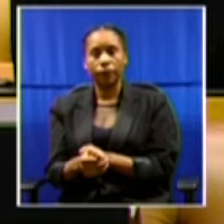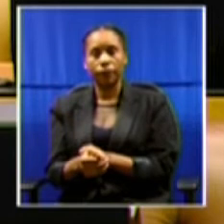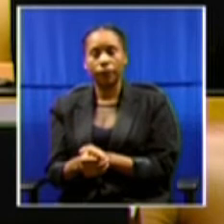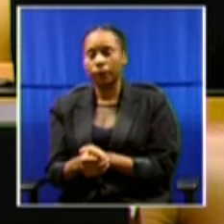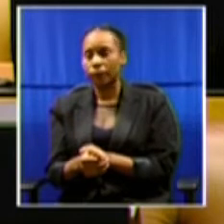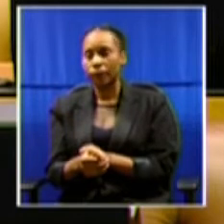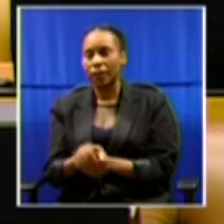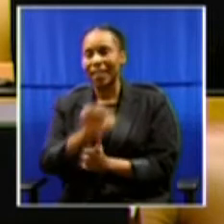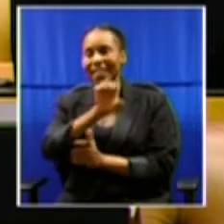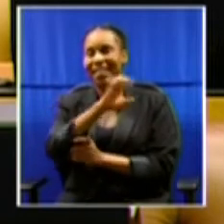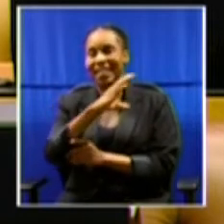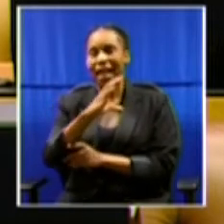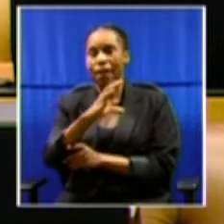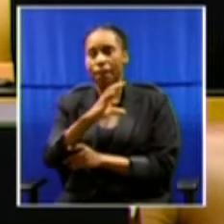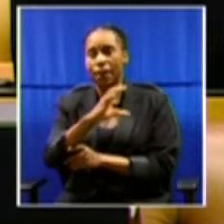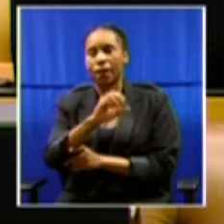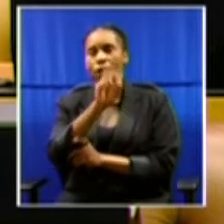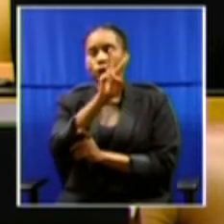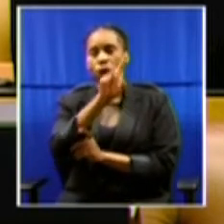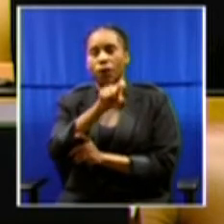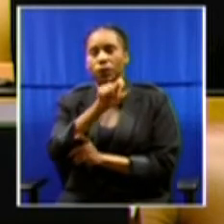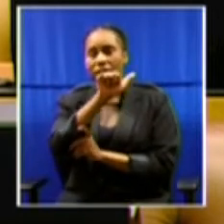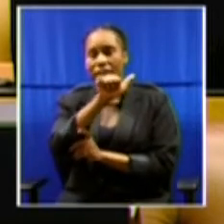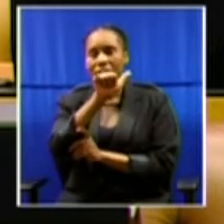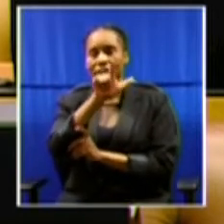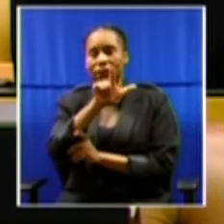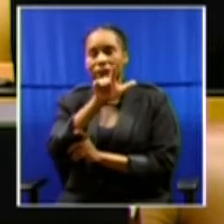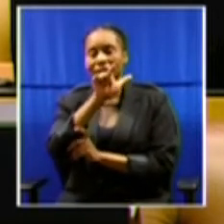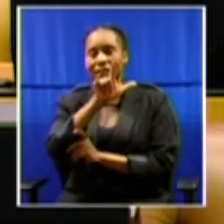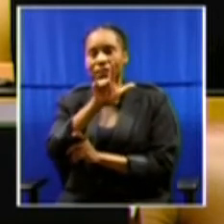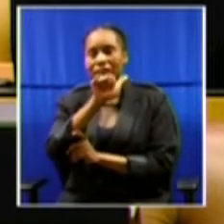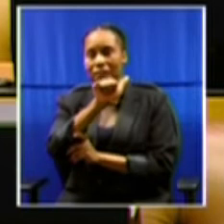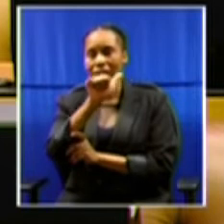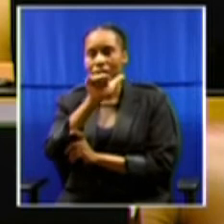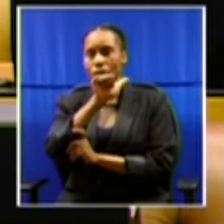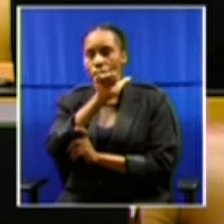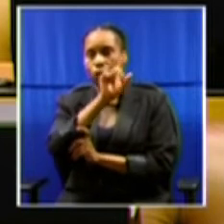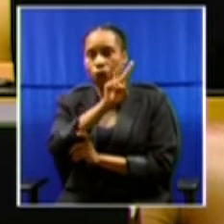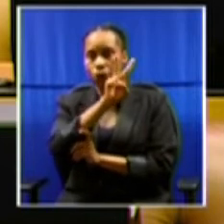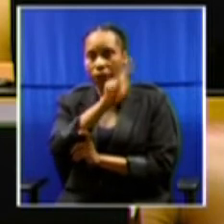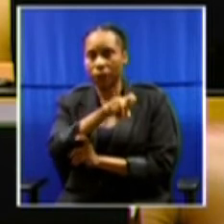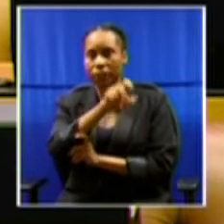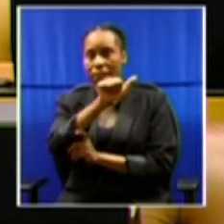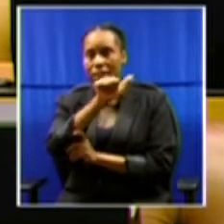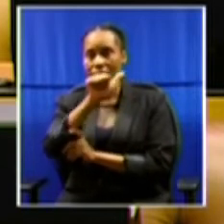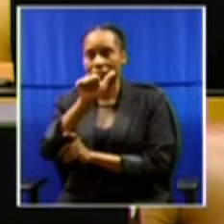in Eastern Cape, there are 2,667, those are backlogs. KwaZulu-Natal,